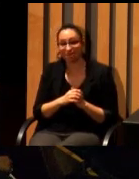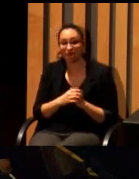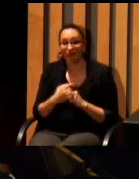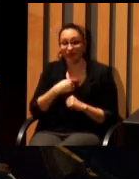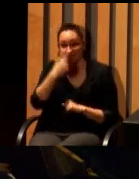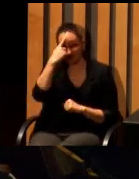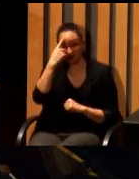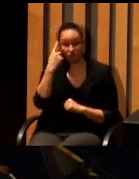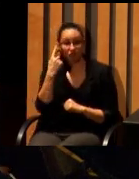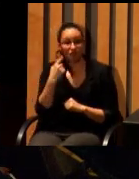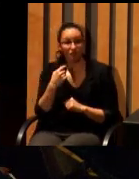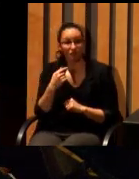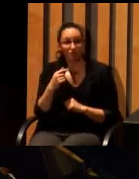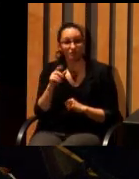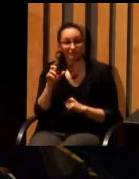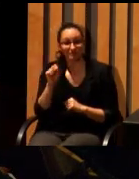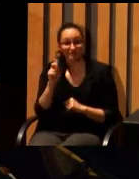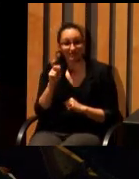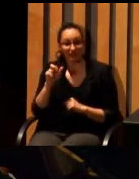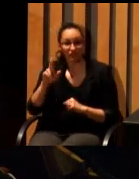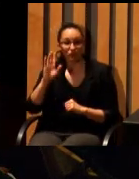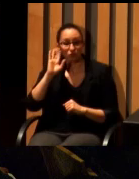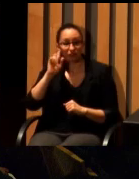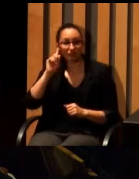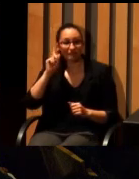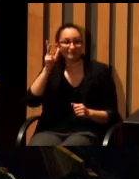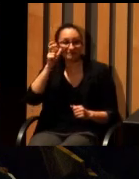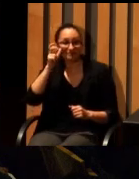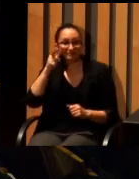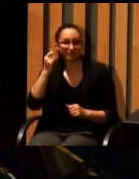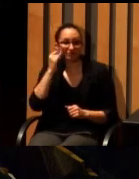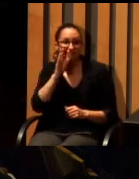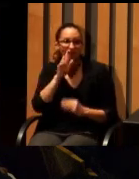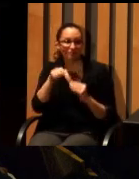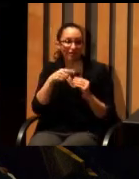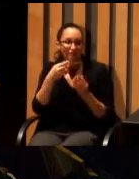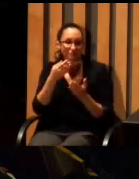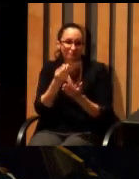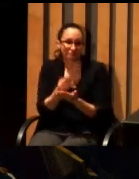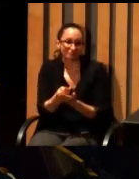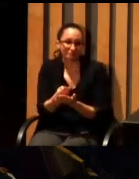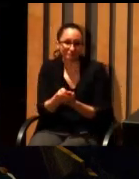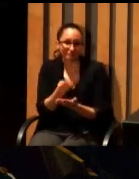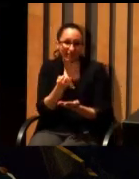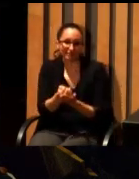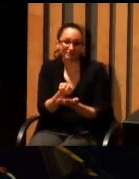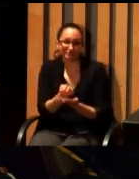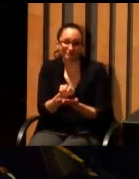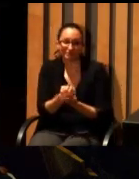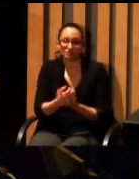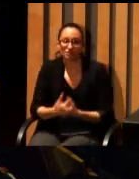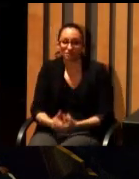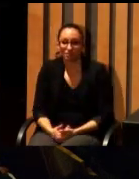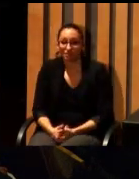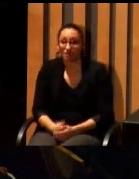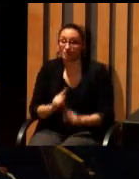think is the money thing. But I am hopeful. You know, I felt this